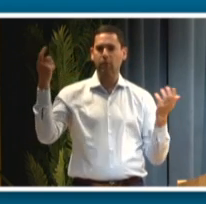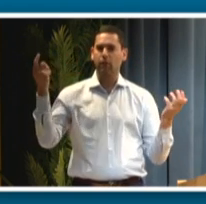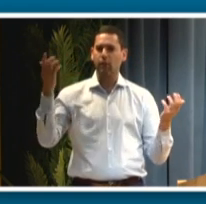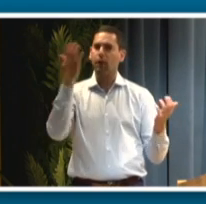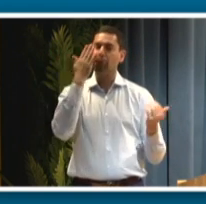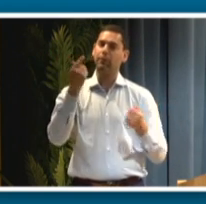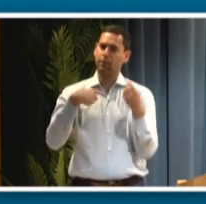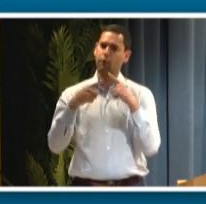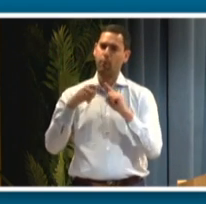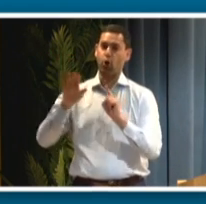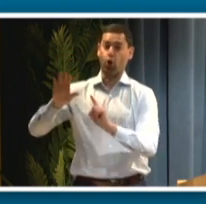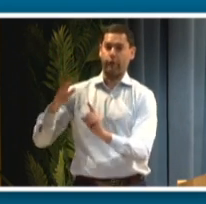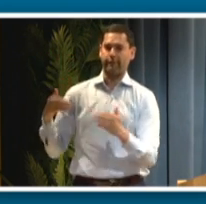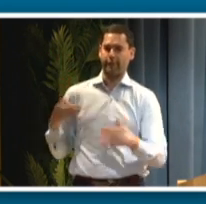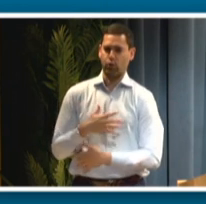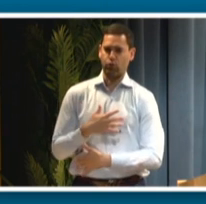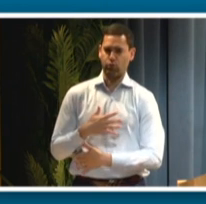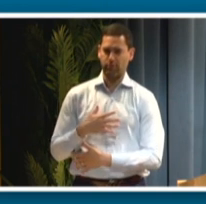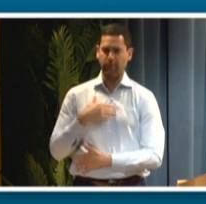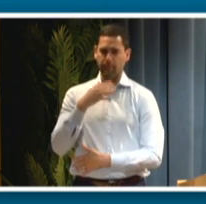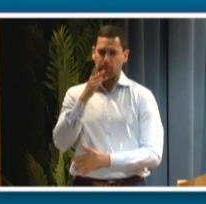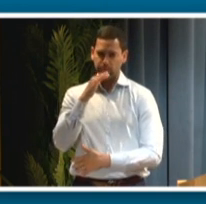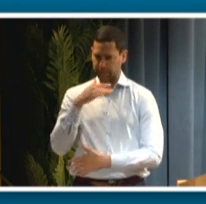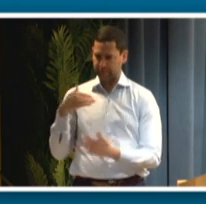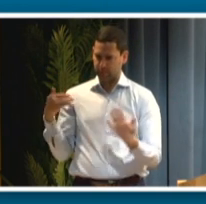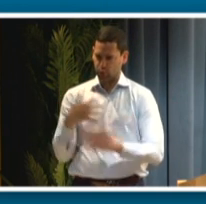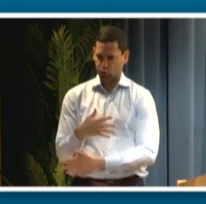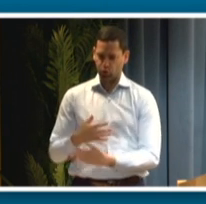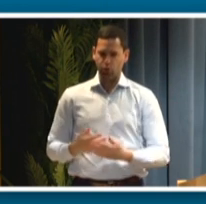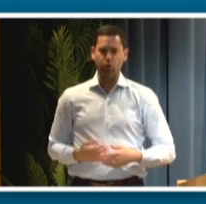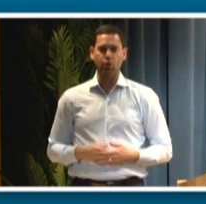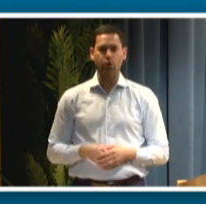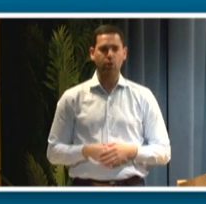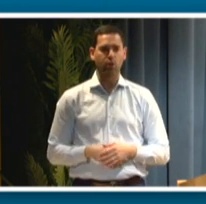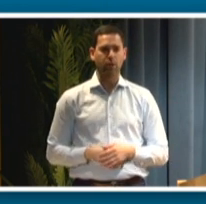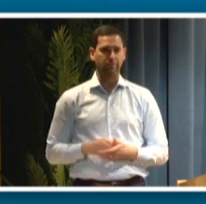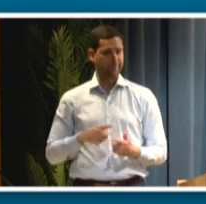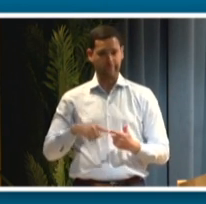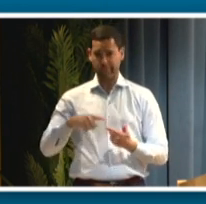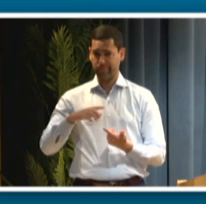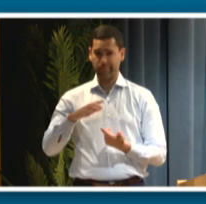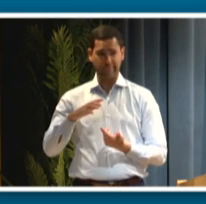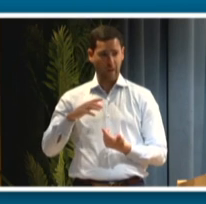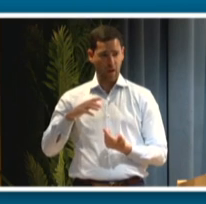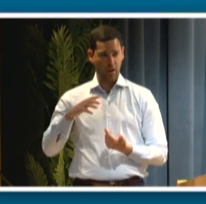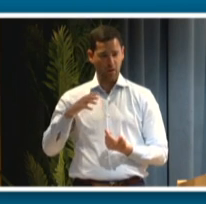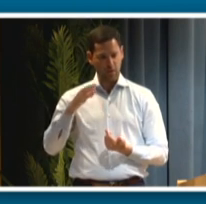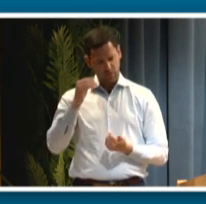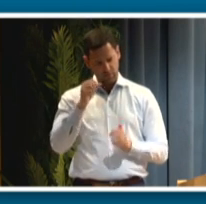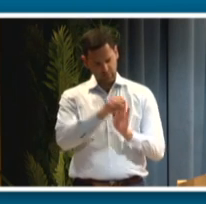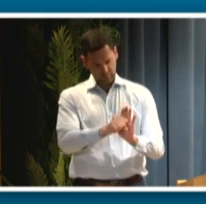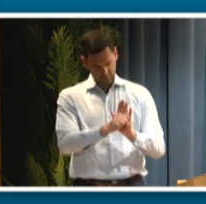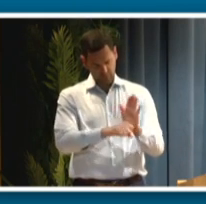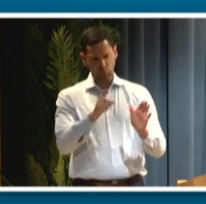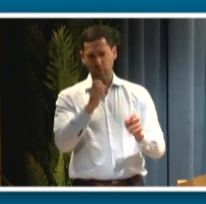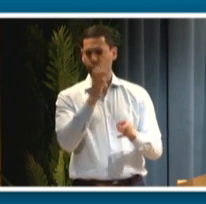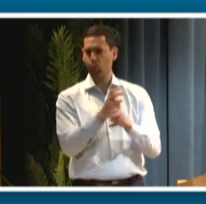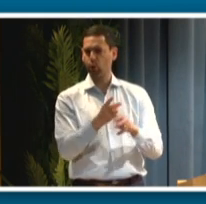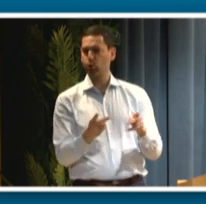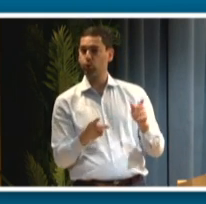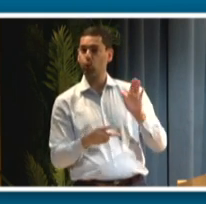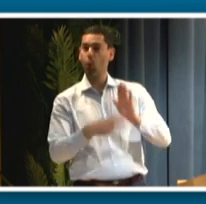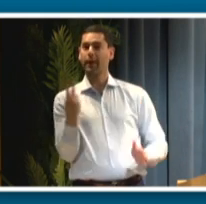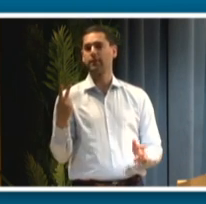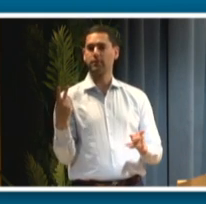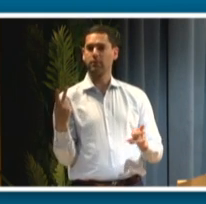Right. For obvious reasons, right? But part of that was like, you got to work twice as hard But you have to work twice as hard to accomplish what you want